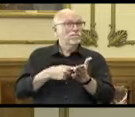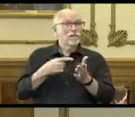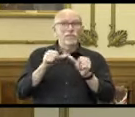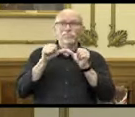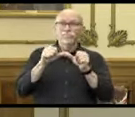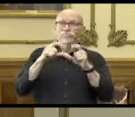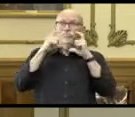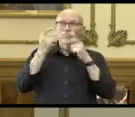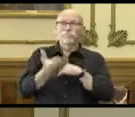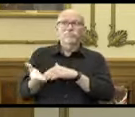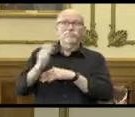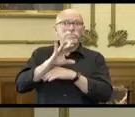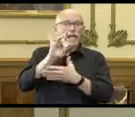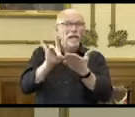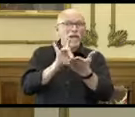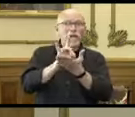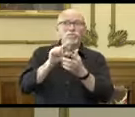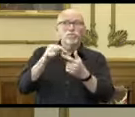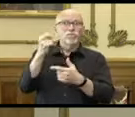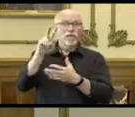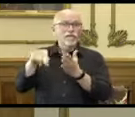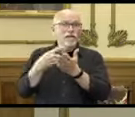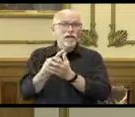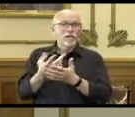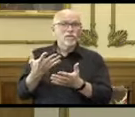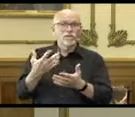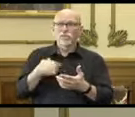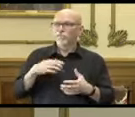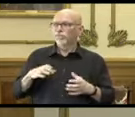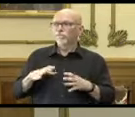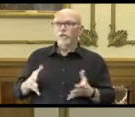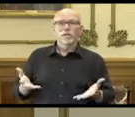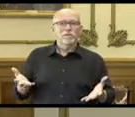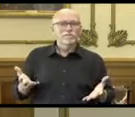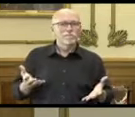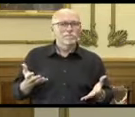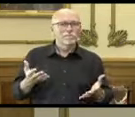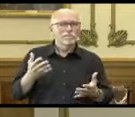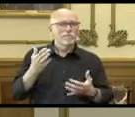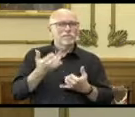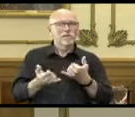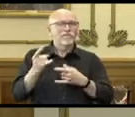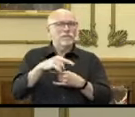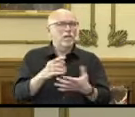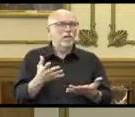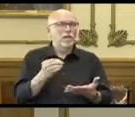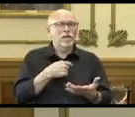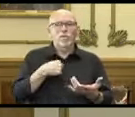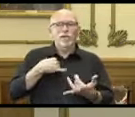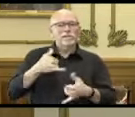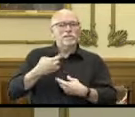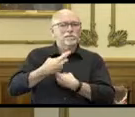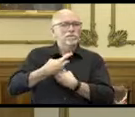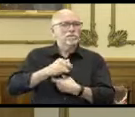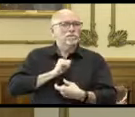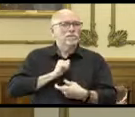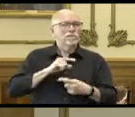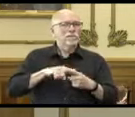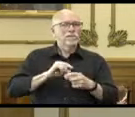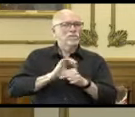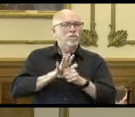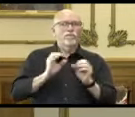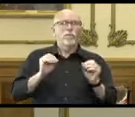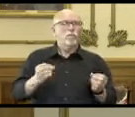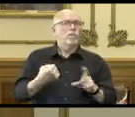continuously for 8 to 12 hours and are all doing just fine at the end of the day and maintaining ourselves as COVID-free.